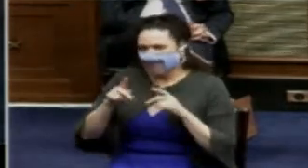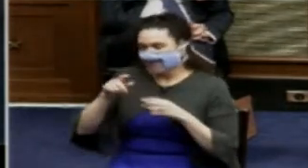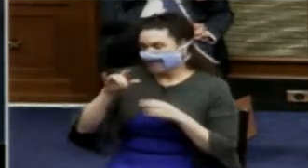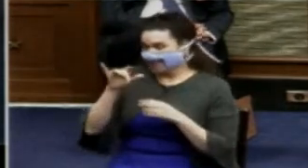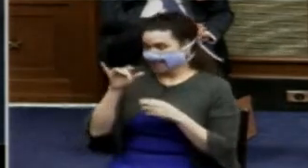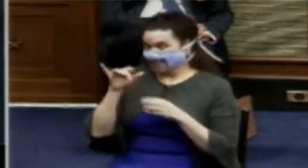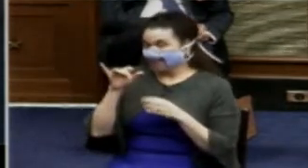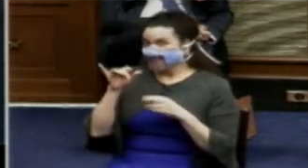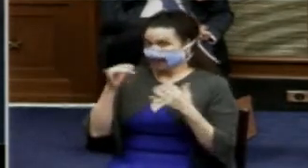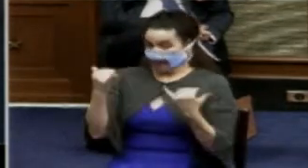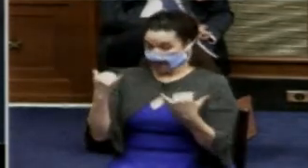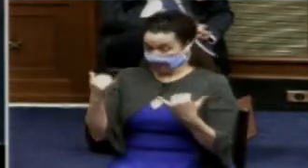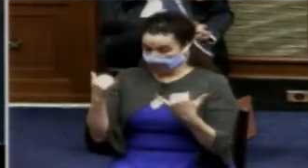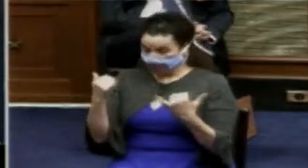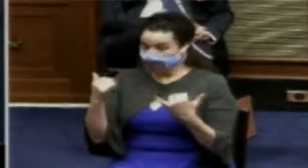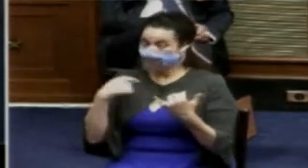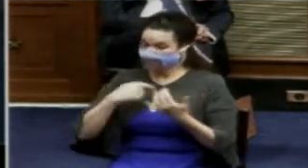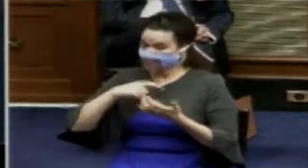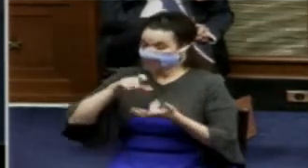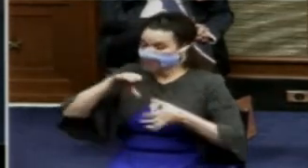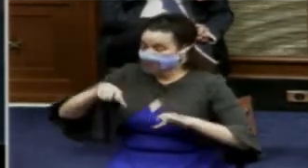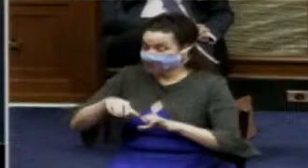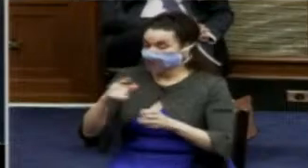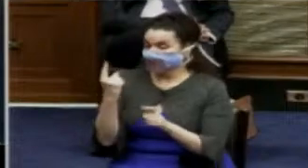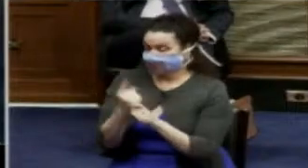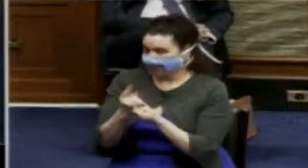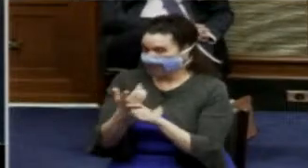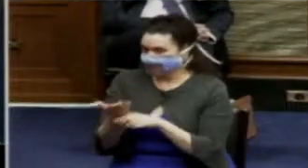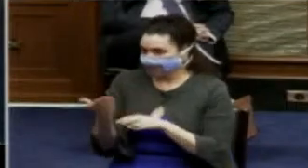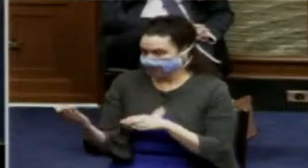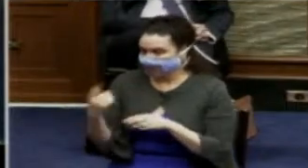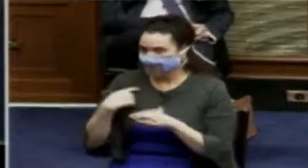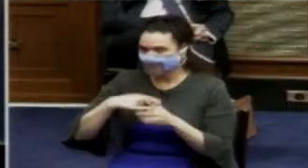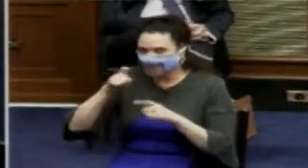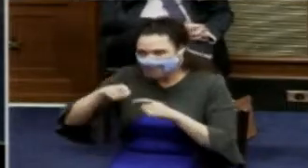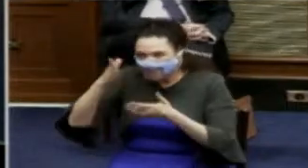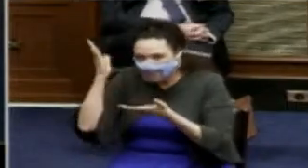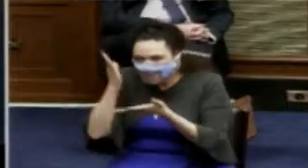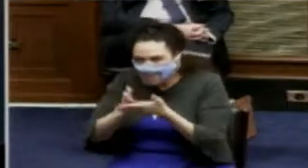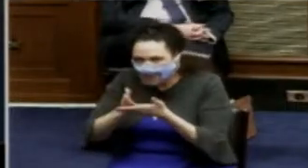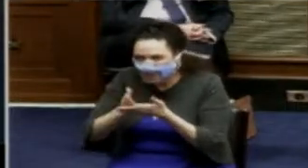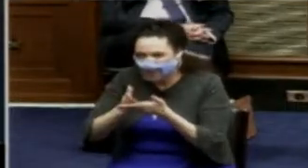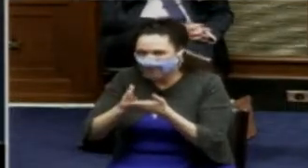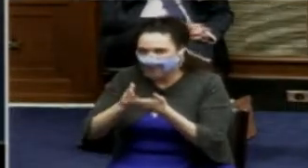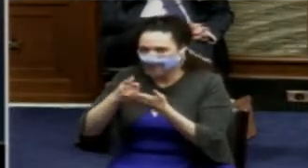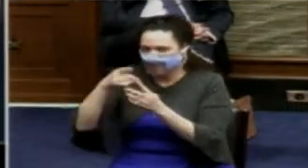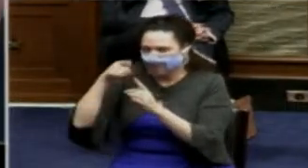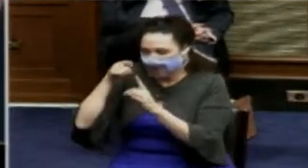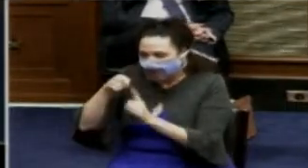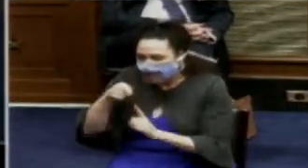do the right thing. Let's stop arguing about false history. Let's stop